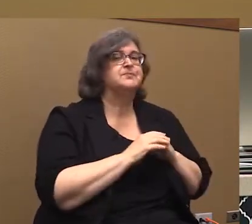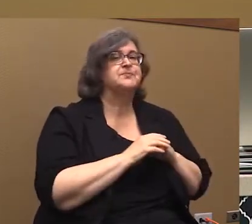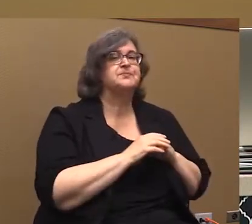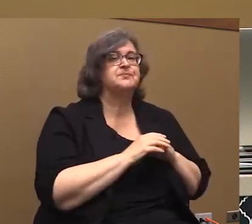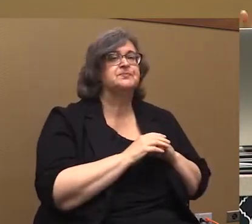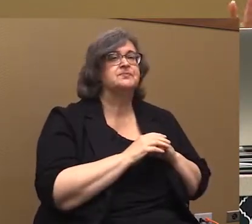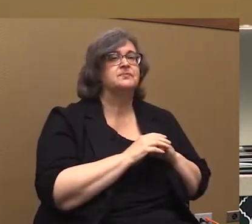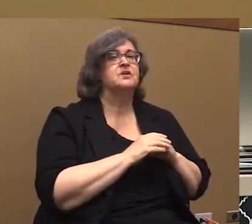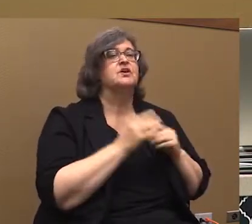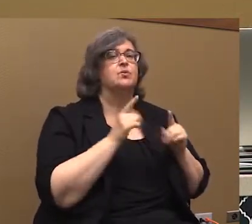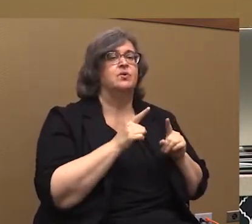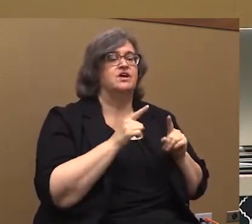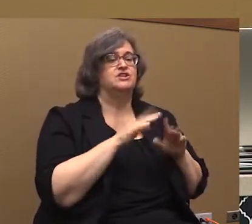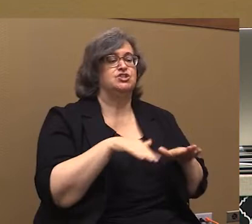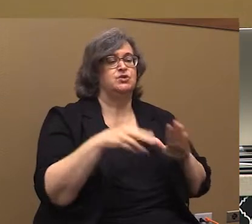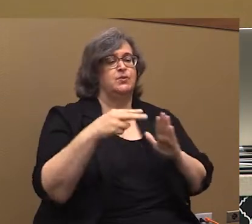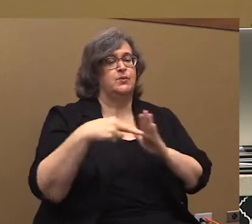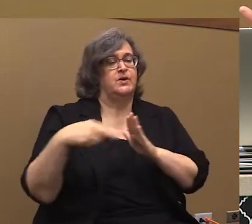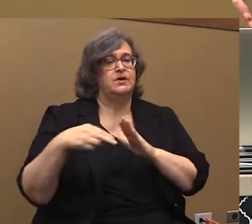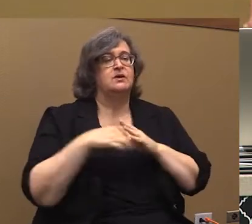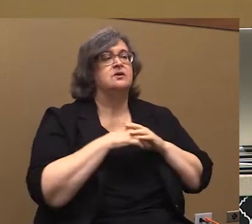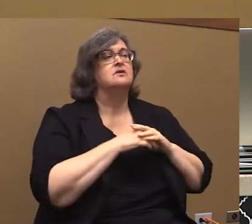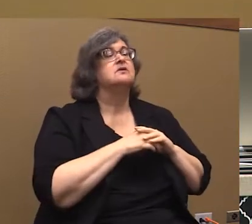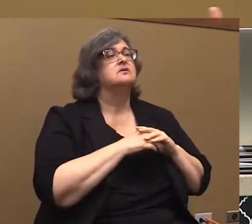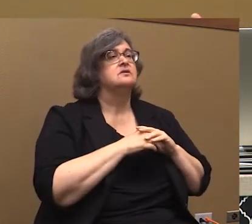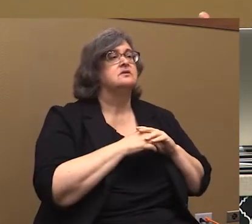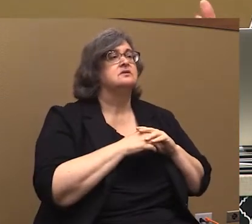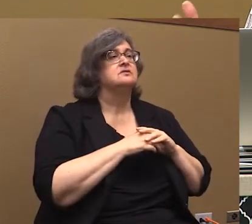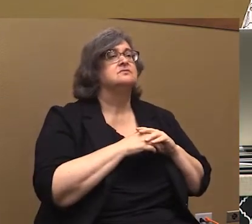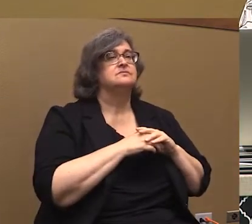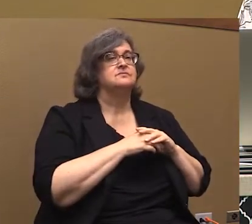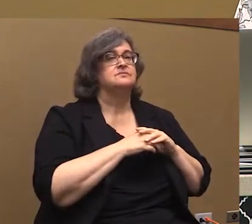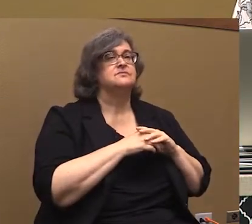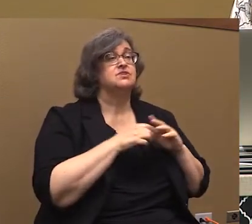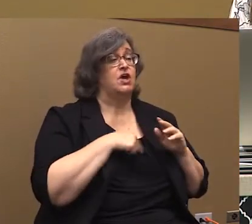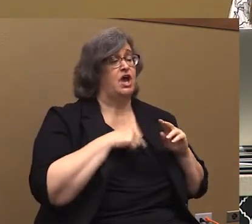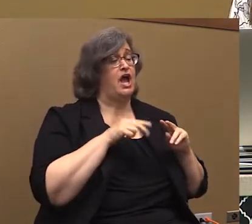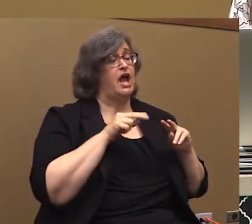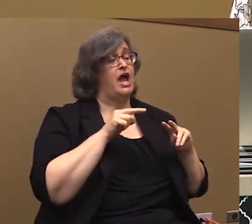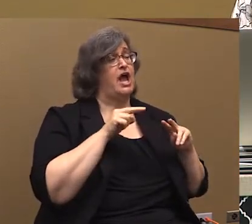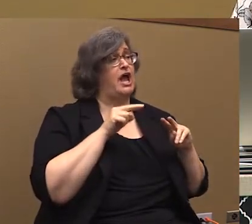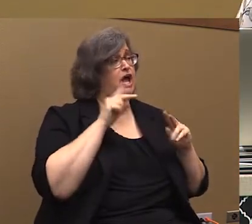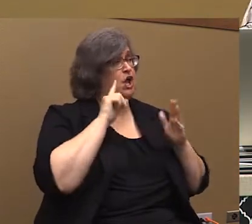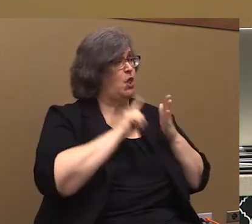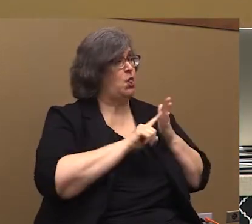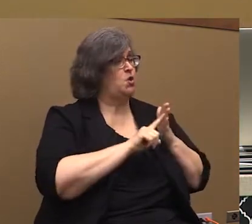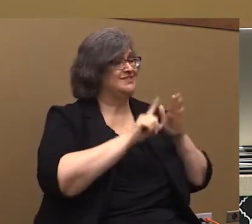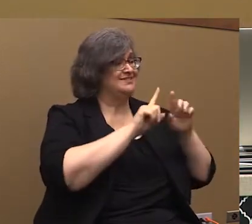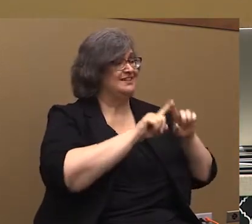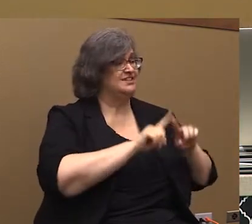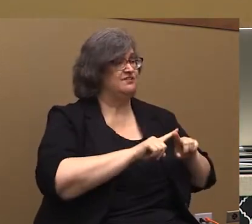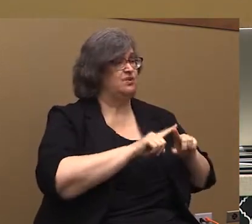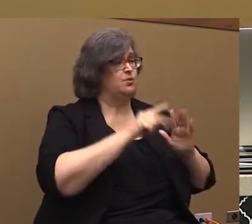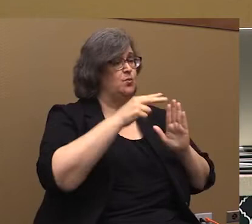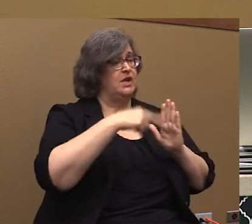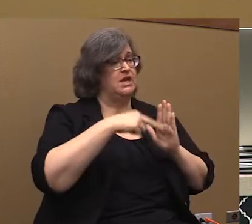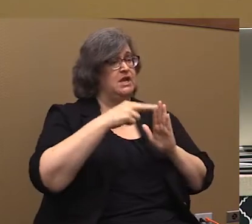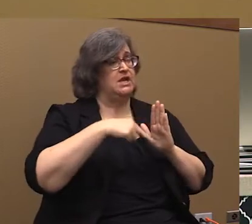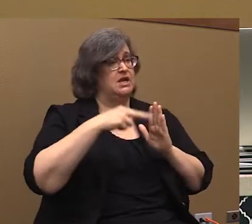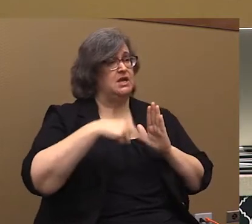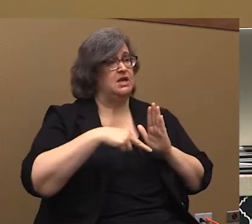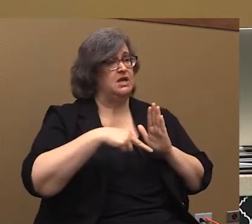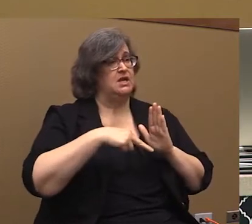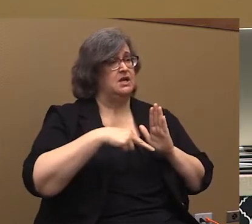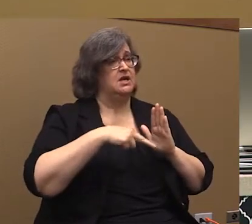perspectives into the situation, but we need to share that with children as they read. And so I